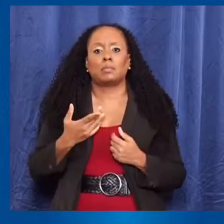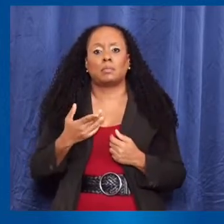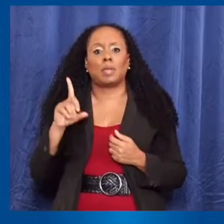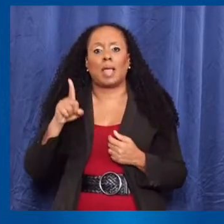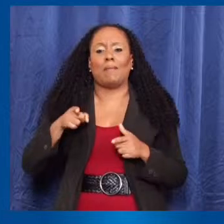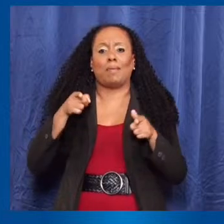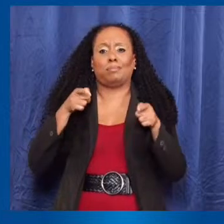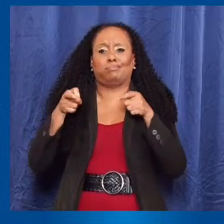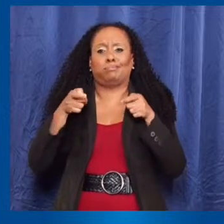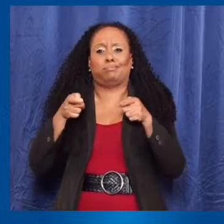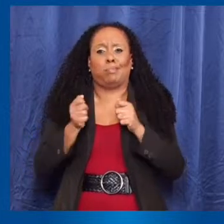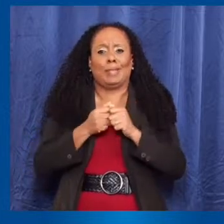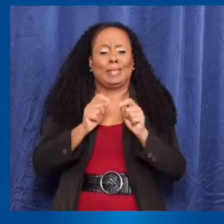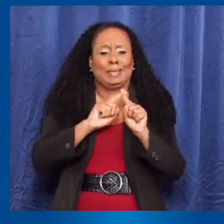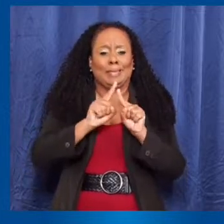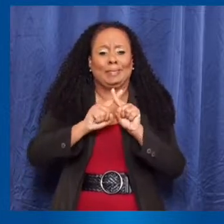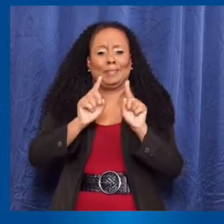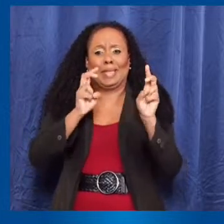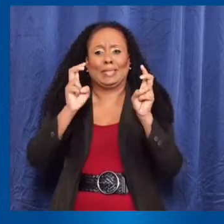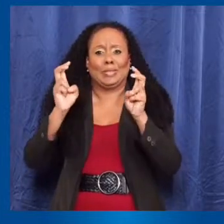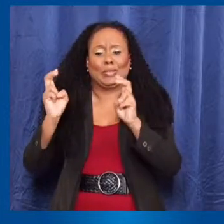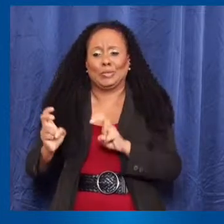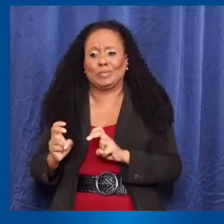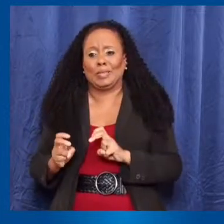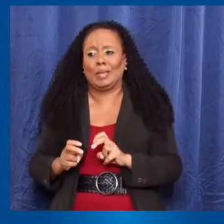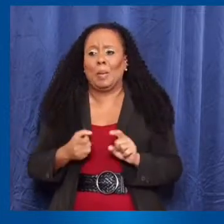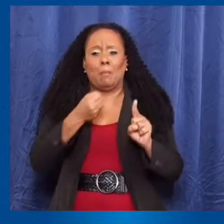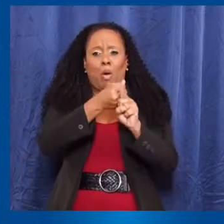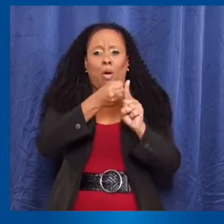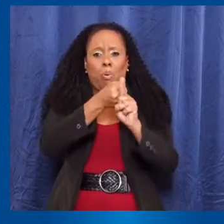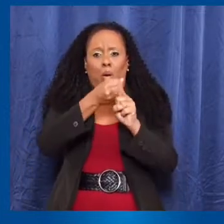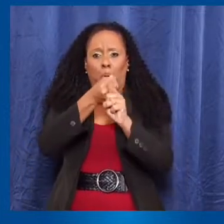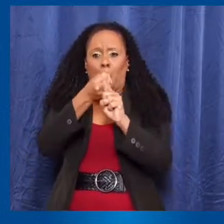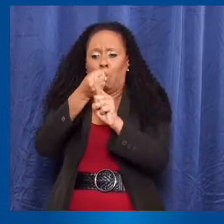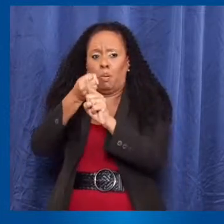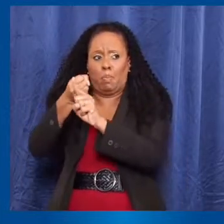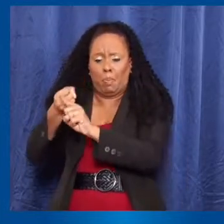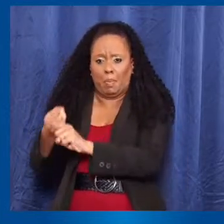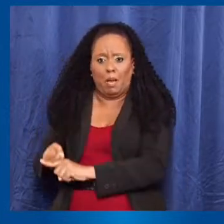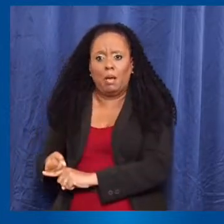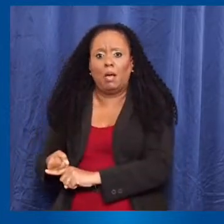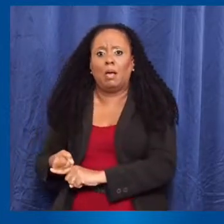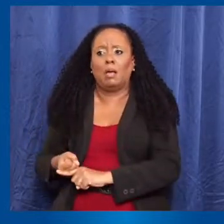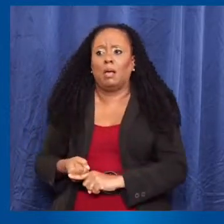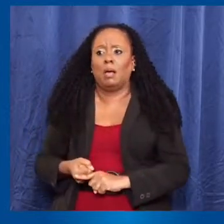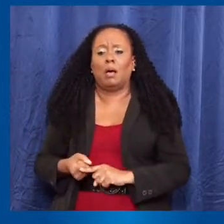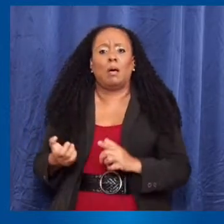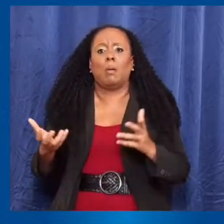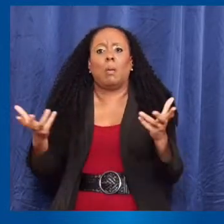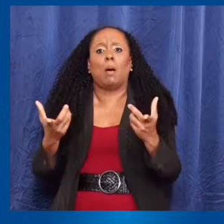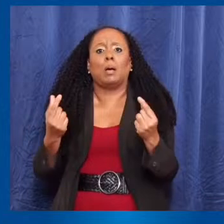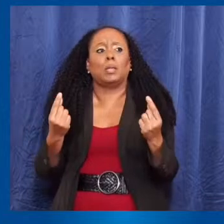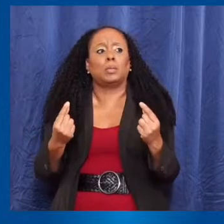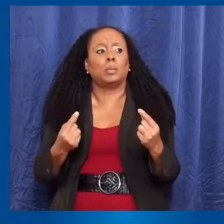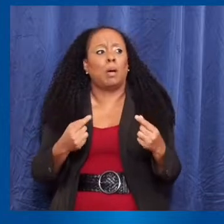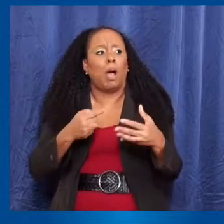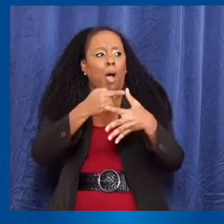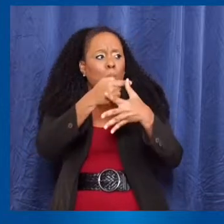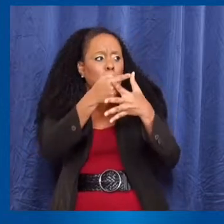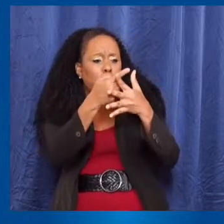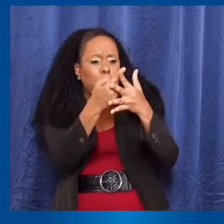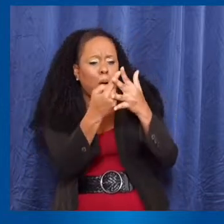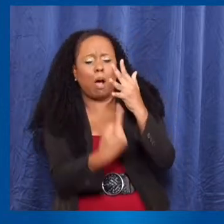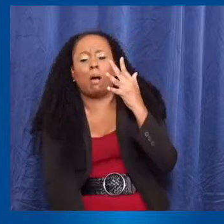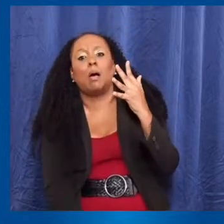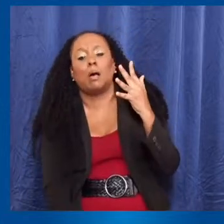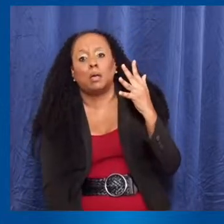What do I mean? Too many things coming at you all at once, and you can only deal with so many. So that this is to help